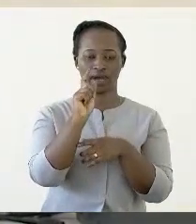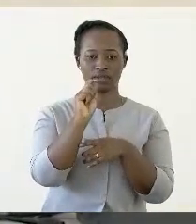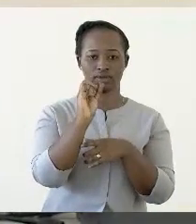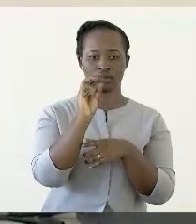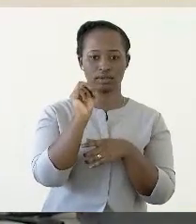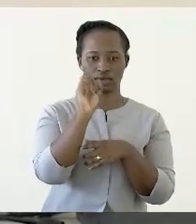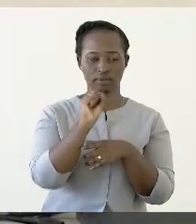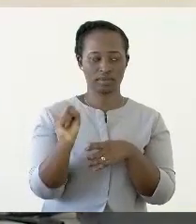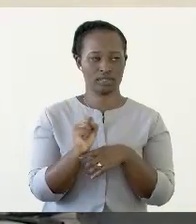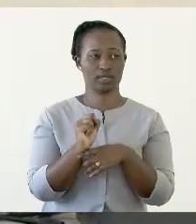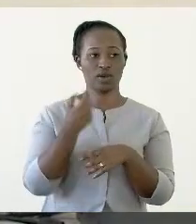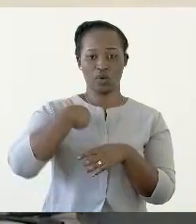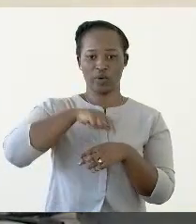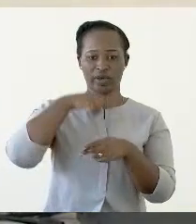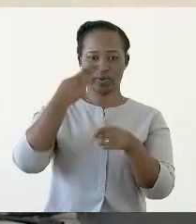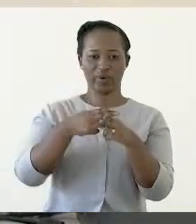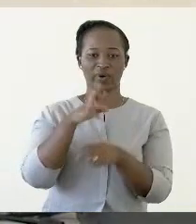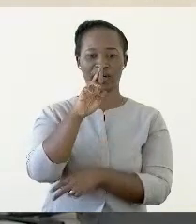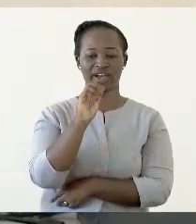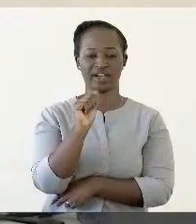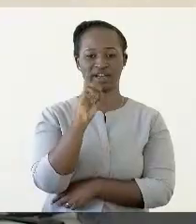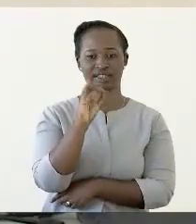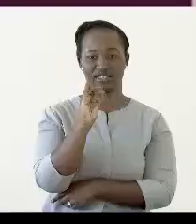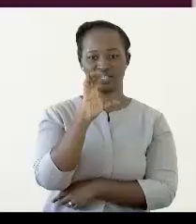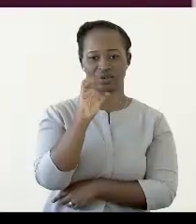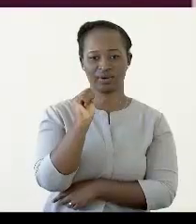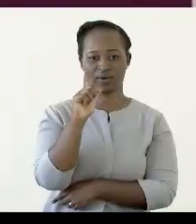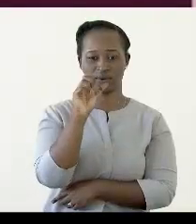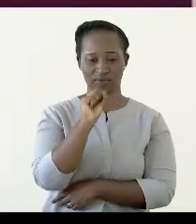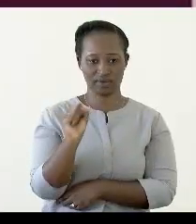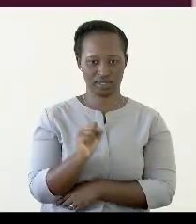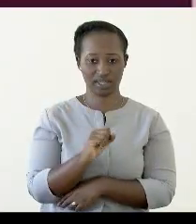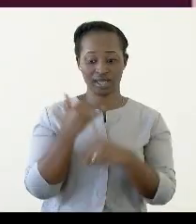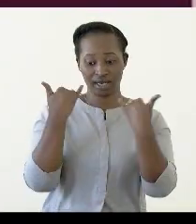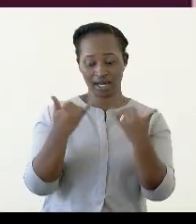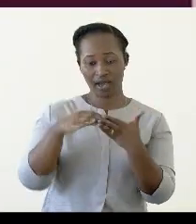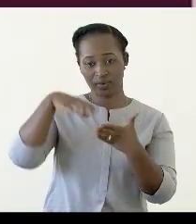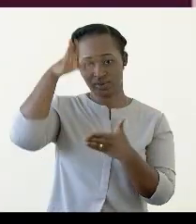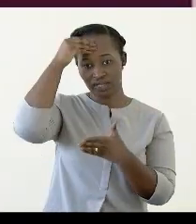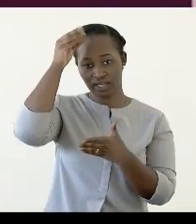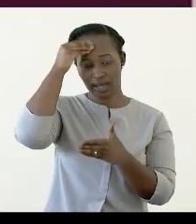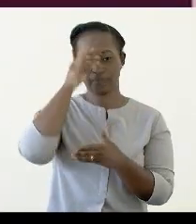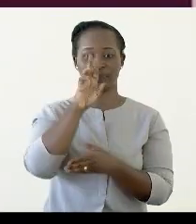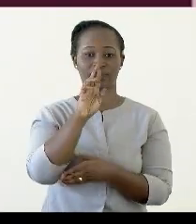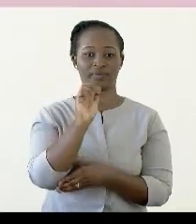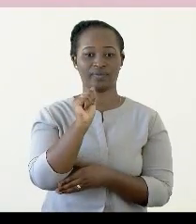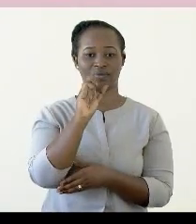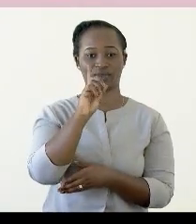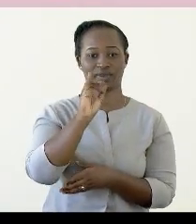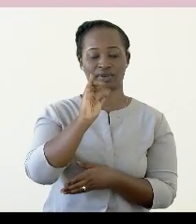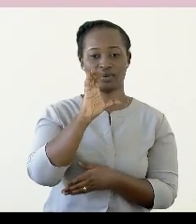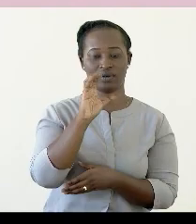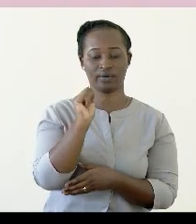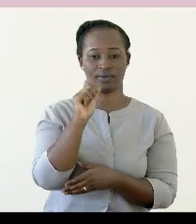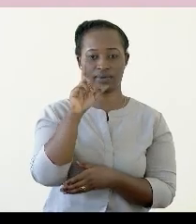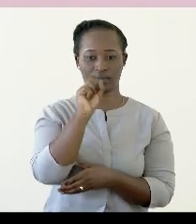call radicals. So today's lesson is the radicals. And before we